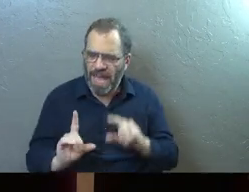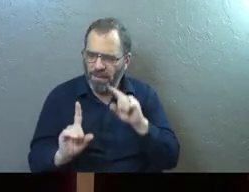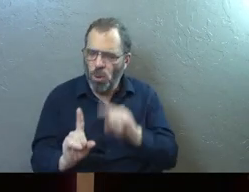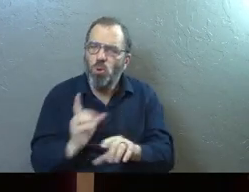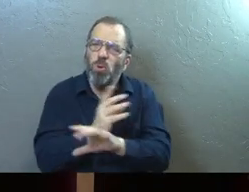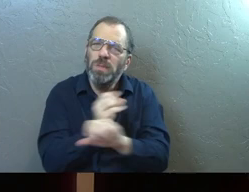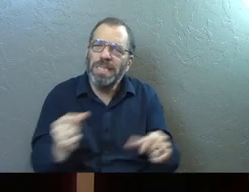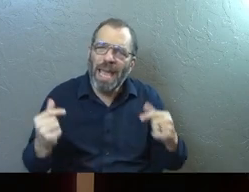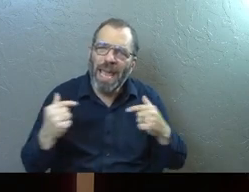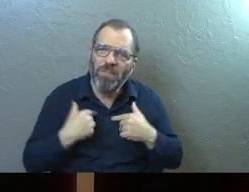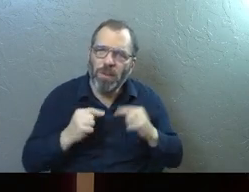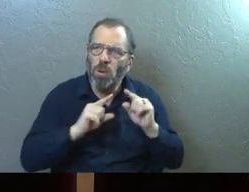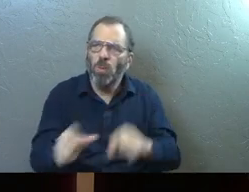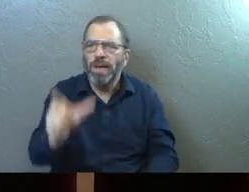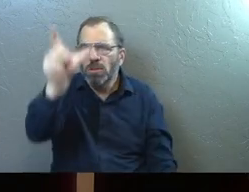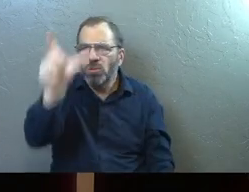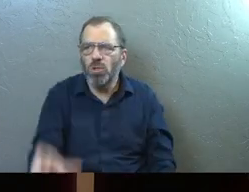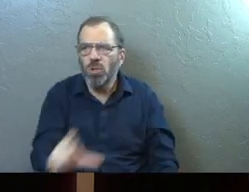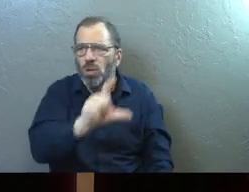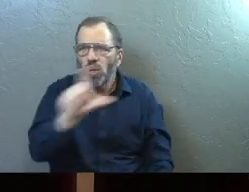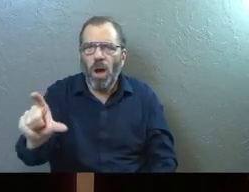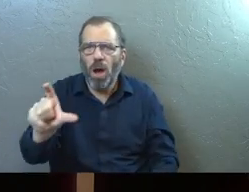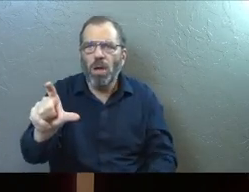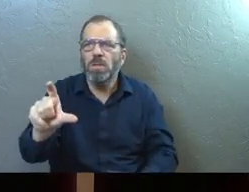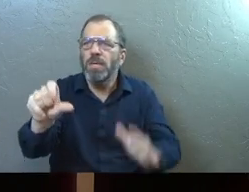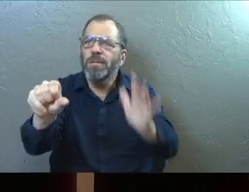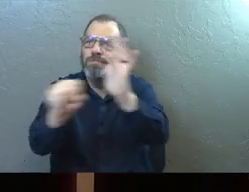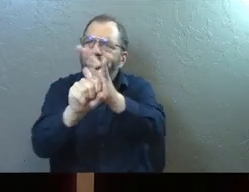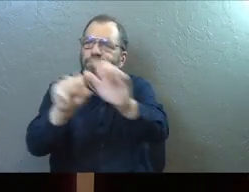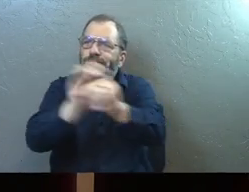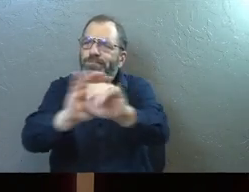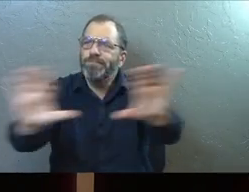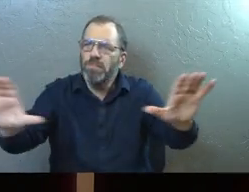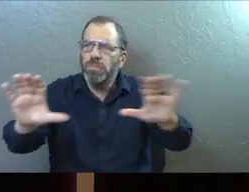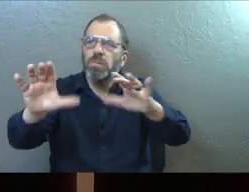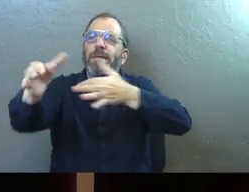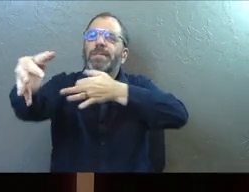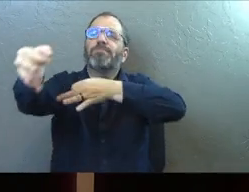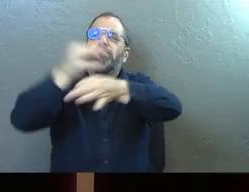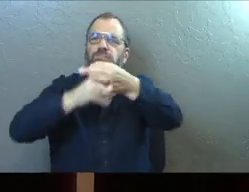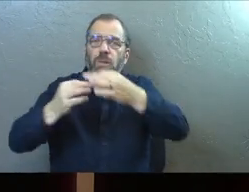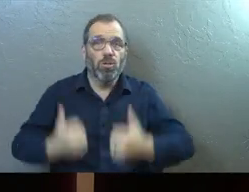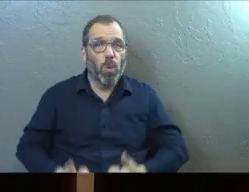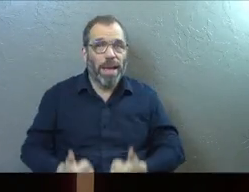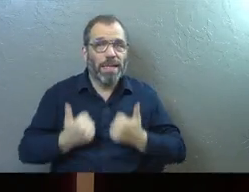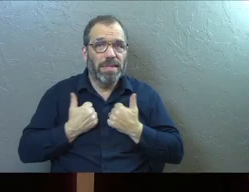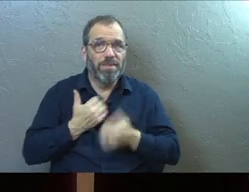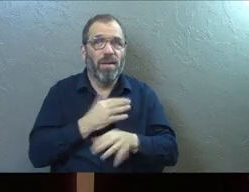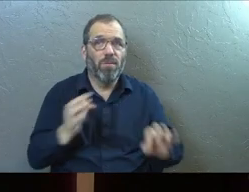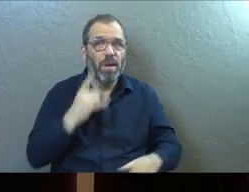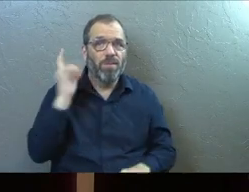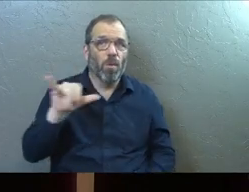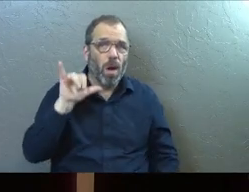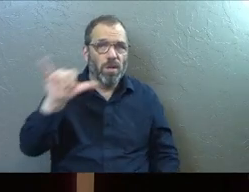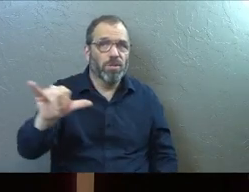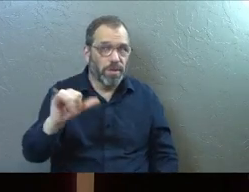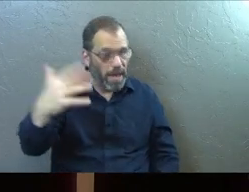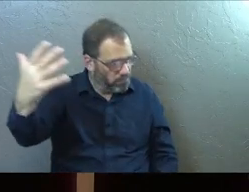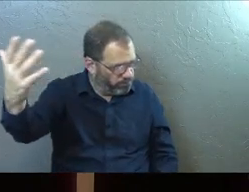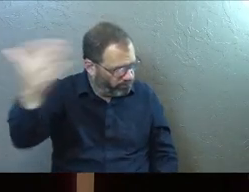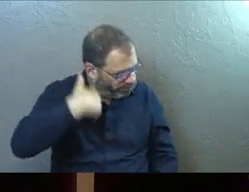my life and went to the cross for me and took all of my sins on himself so I can live free for all eternity. Sign me